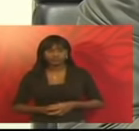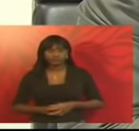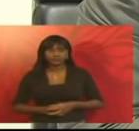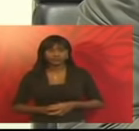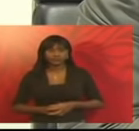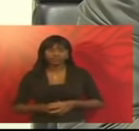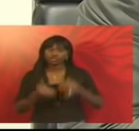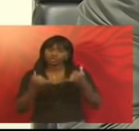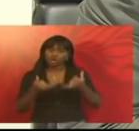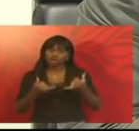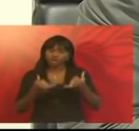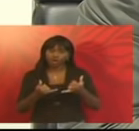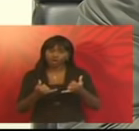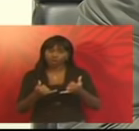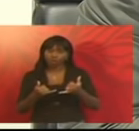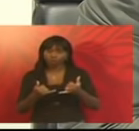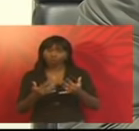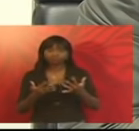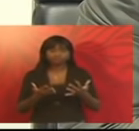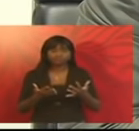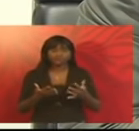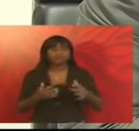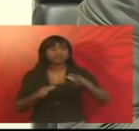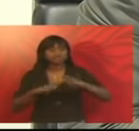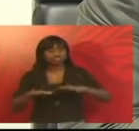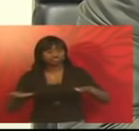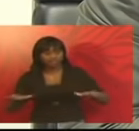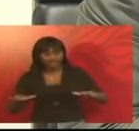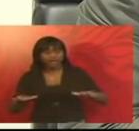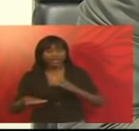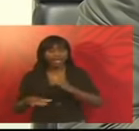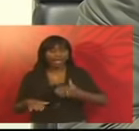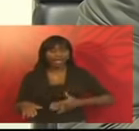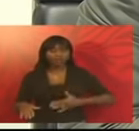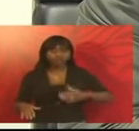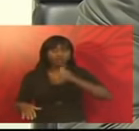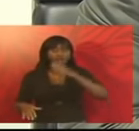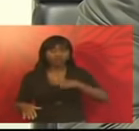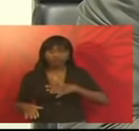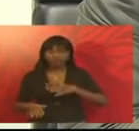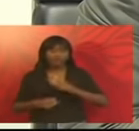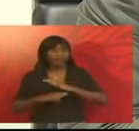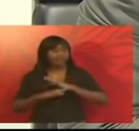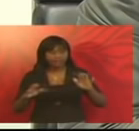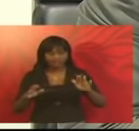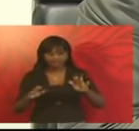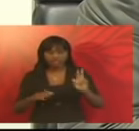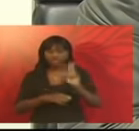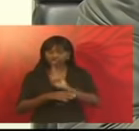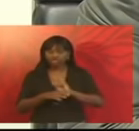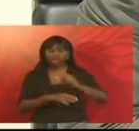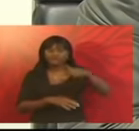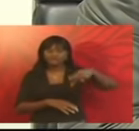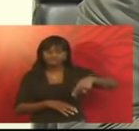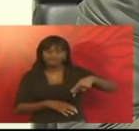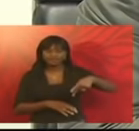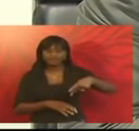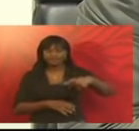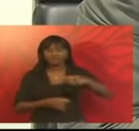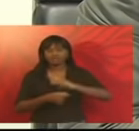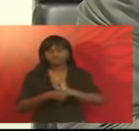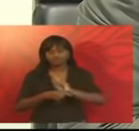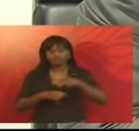So right now, between the pediatric population and the pregnant population, that's the extent to which the utilization of